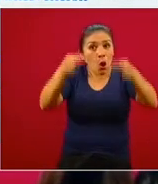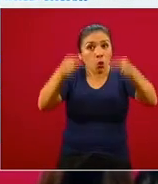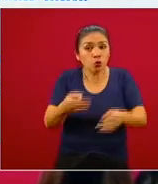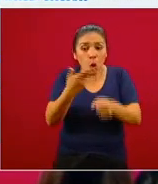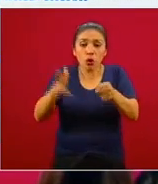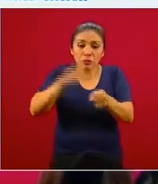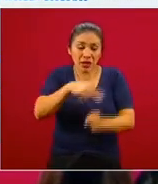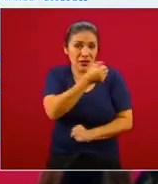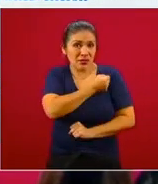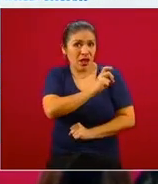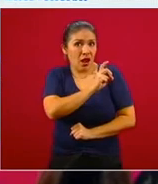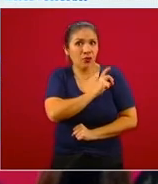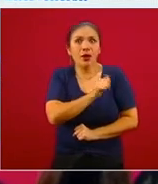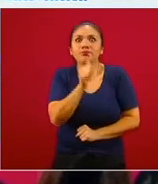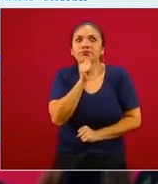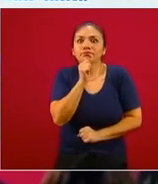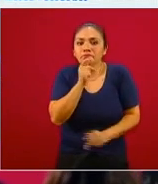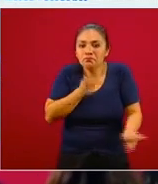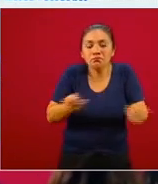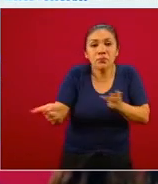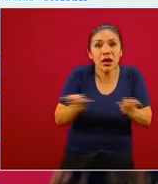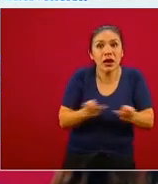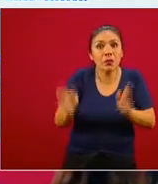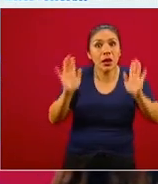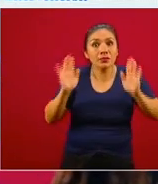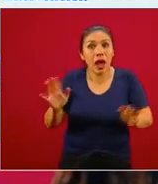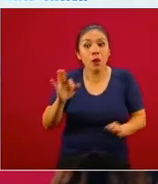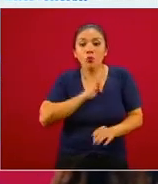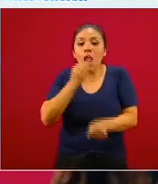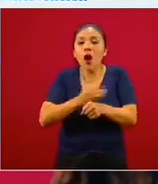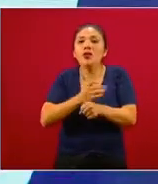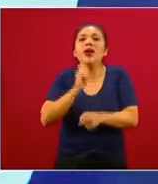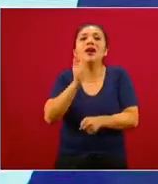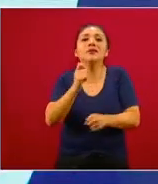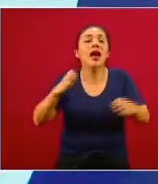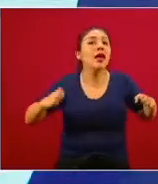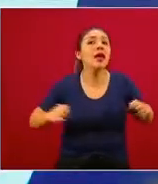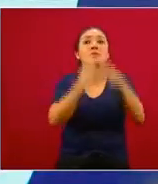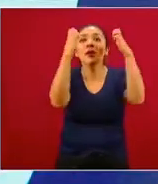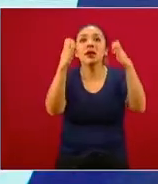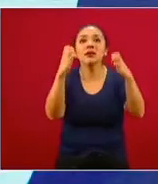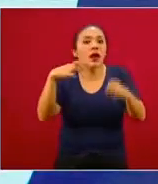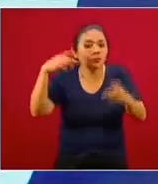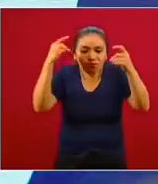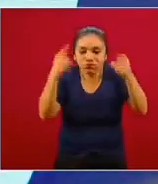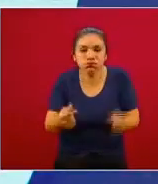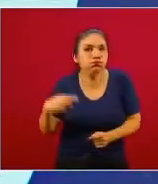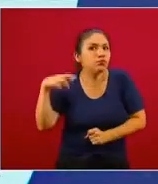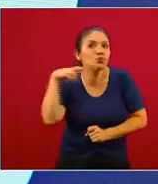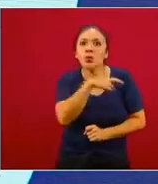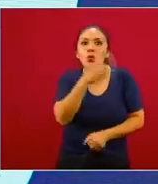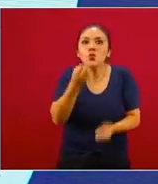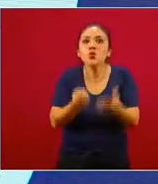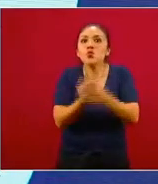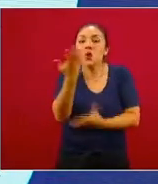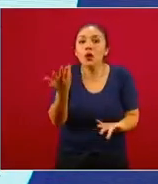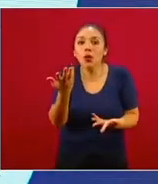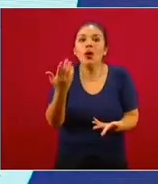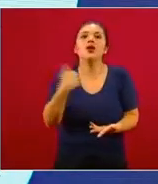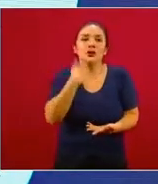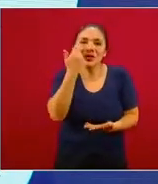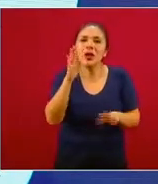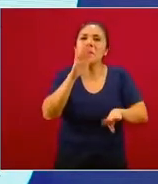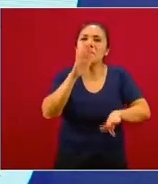health systems around the world are not prepared to deal with something that is by its very definition